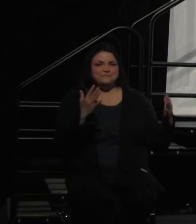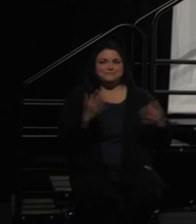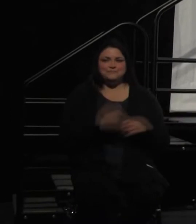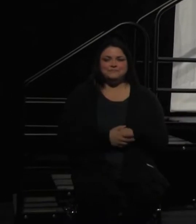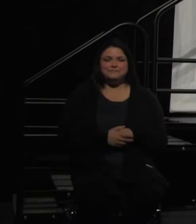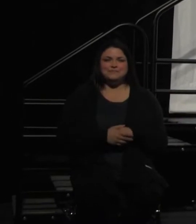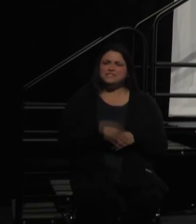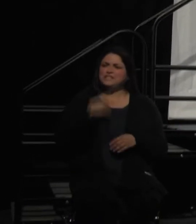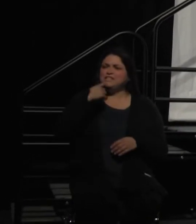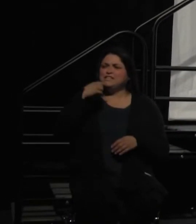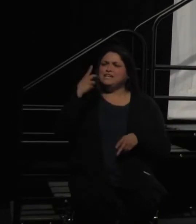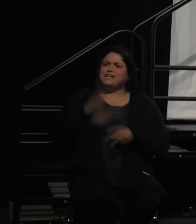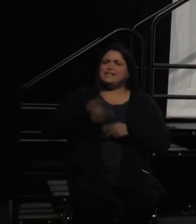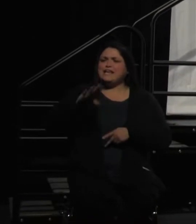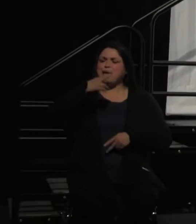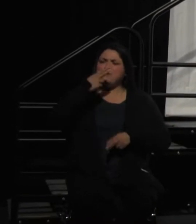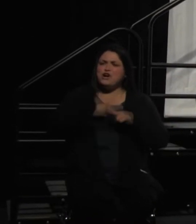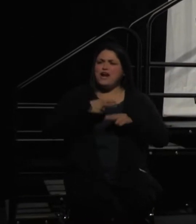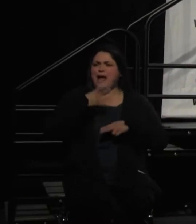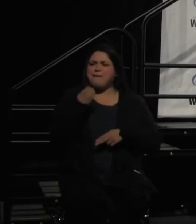Take her name out of your fucking mouth.